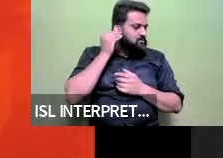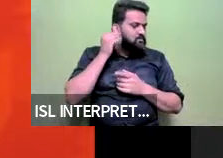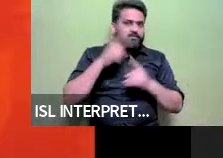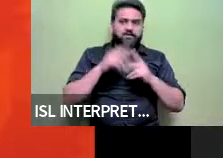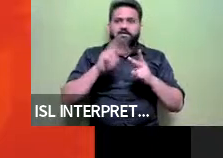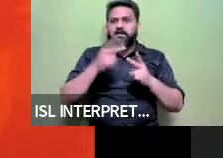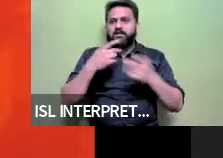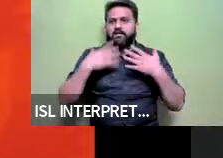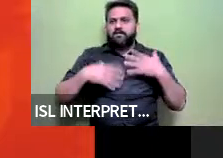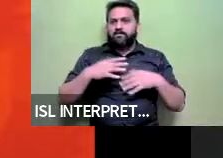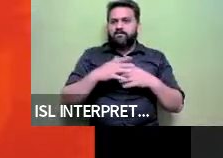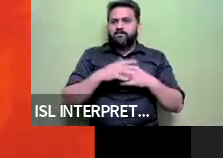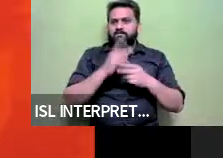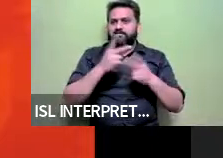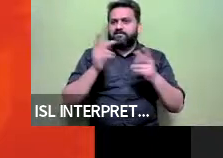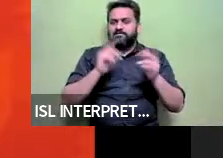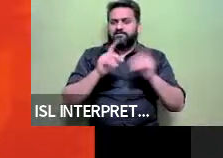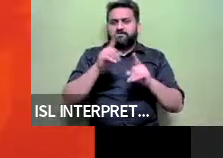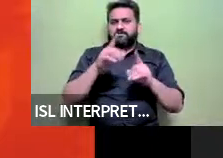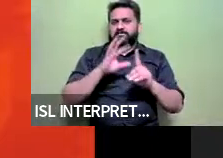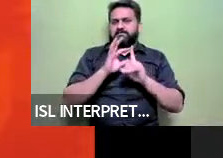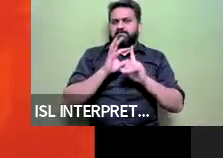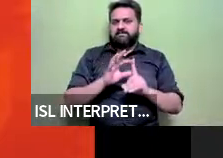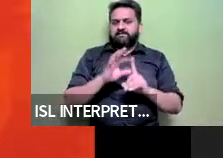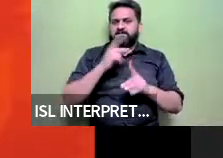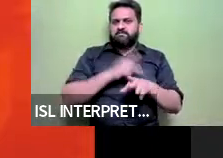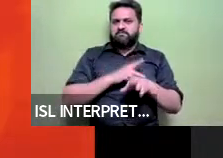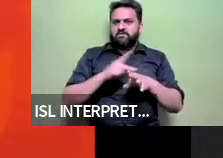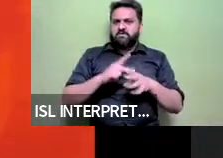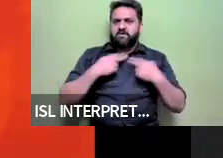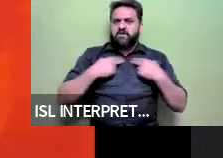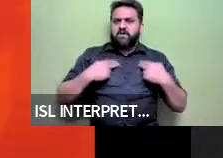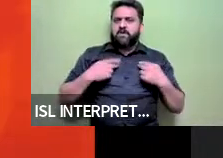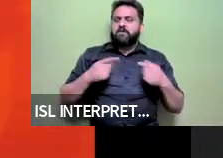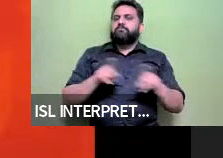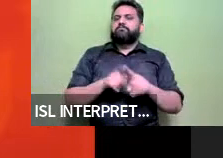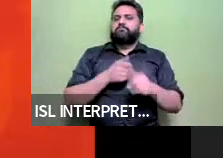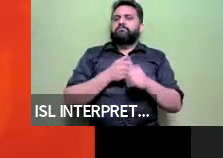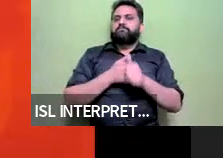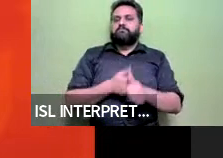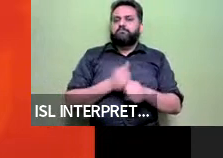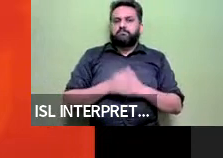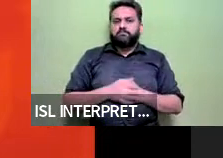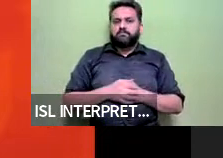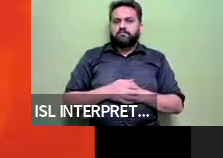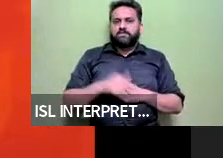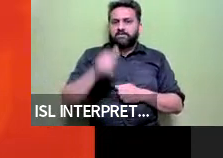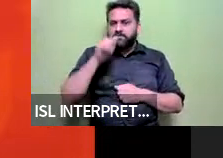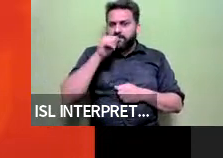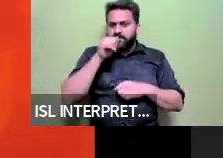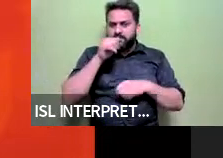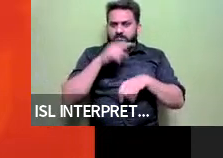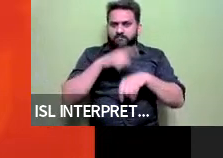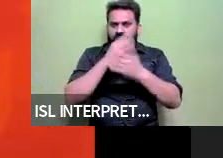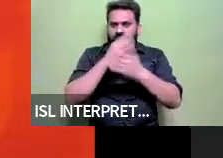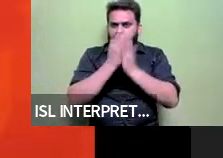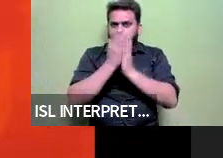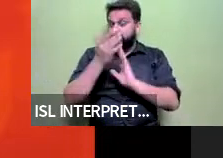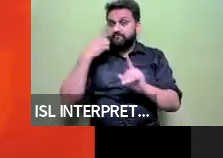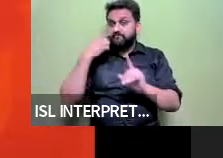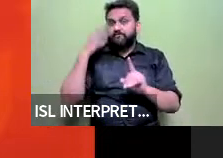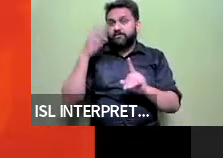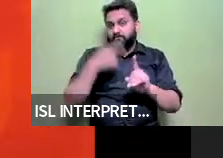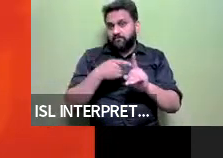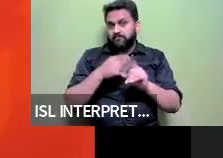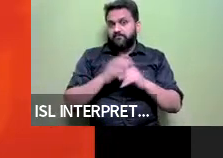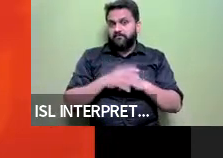very that. So decent professional as a lawyer, which you do. Timing of drinking water is also very important.